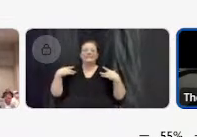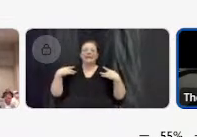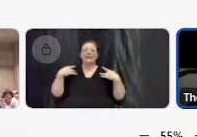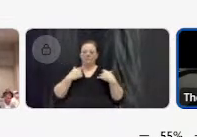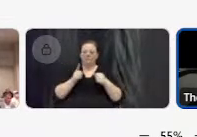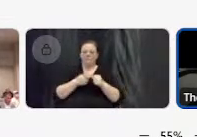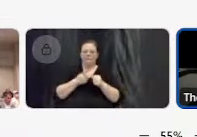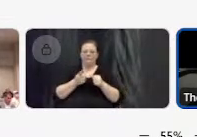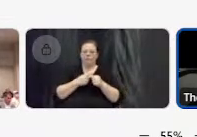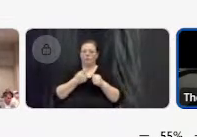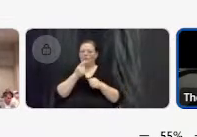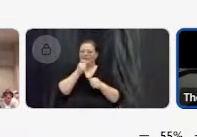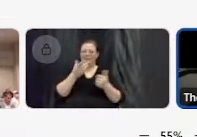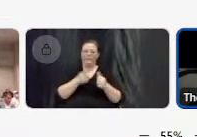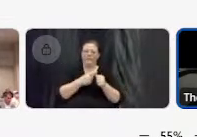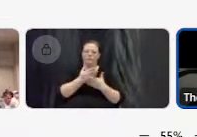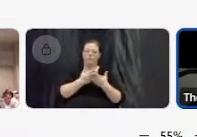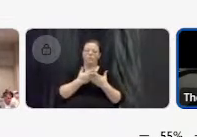part.